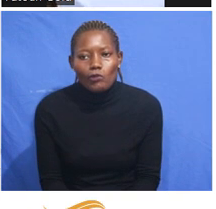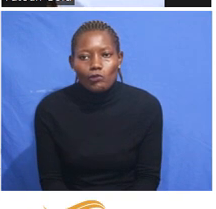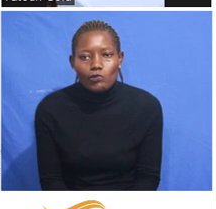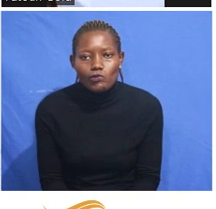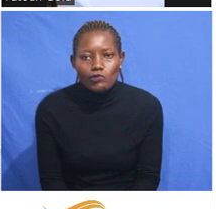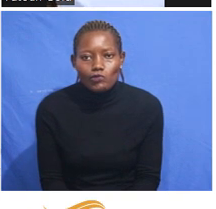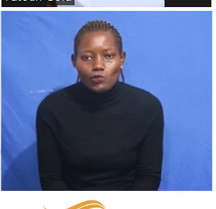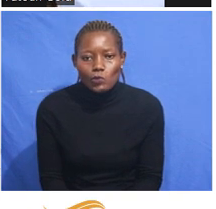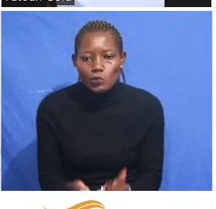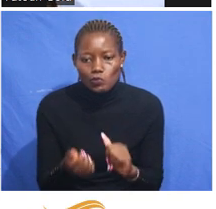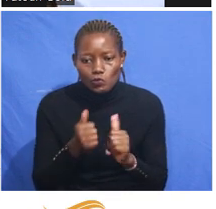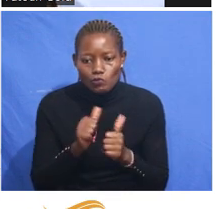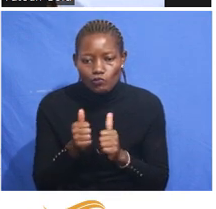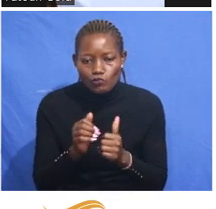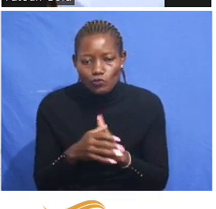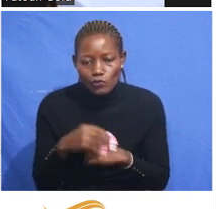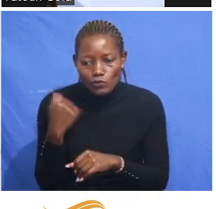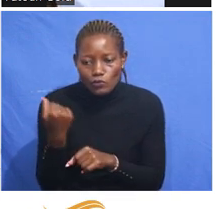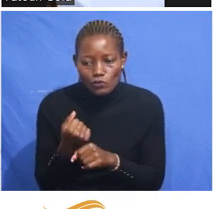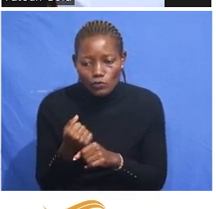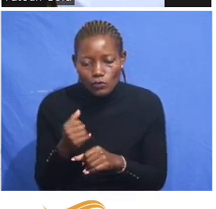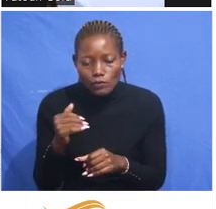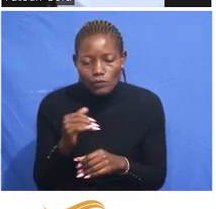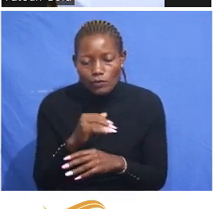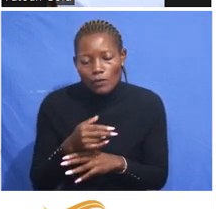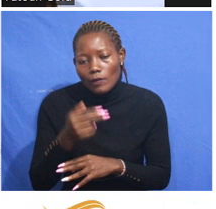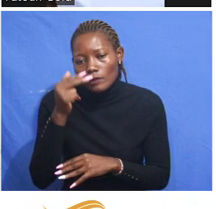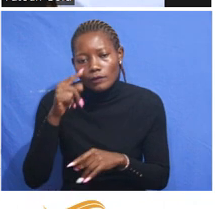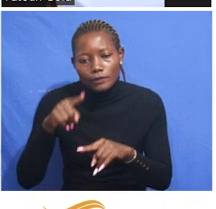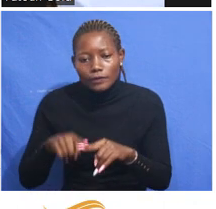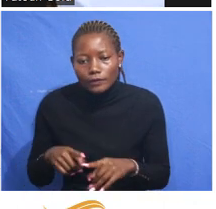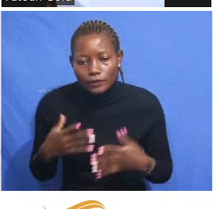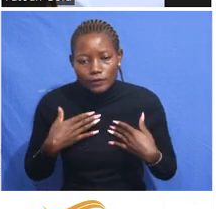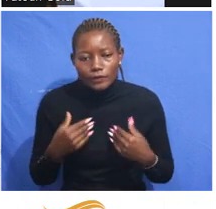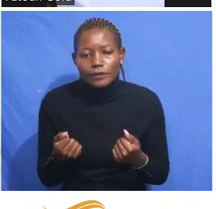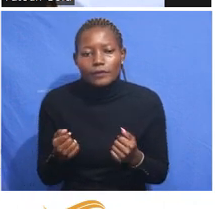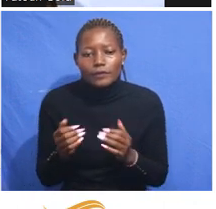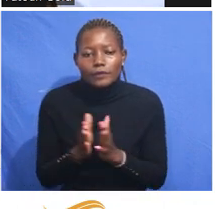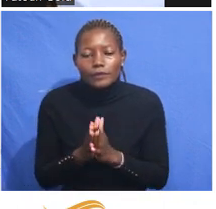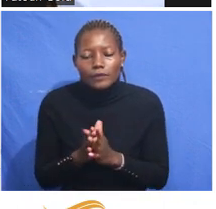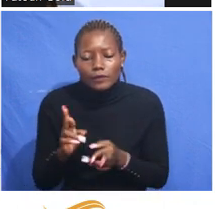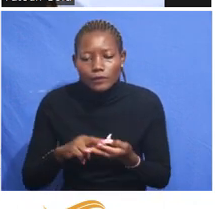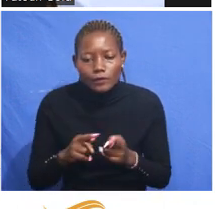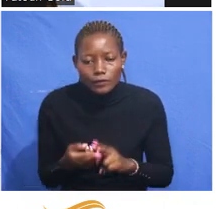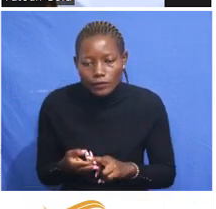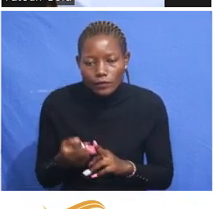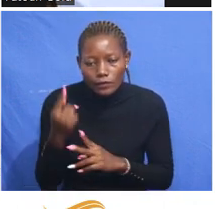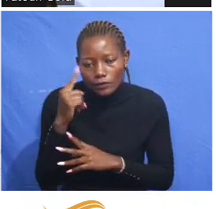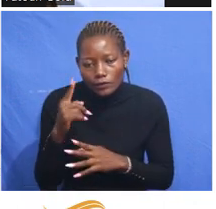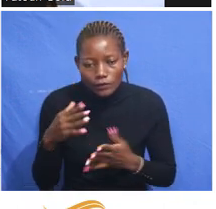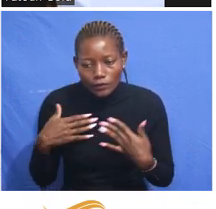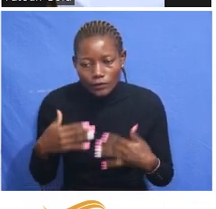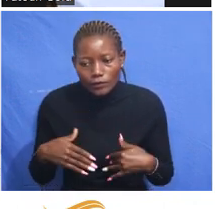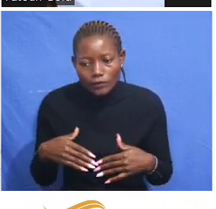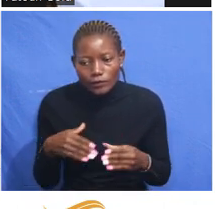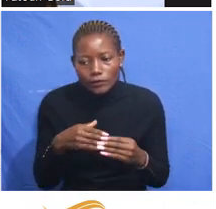So sport performance is highly dependent on the health and skill-related components of fitness and body composition and all